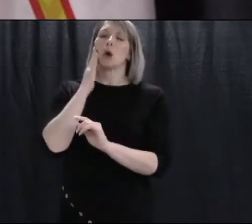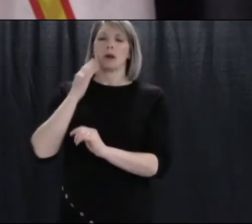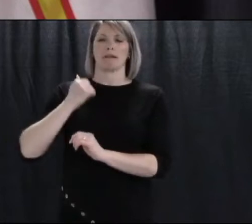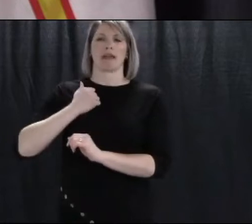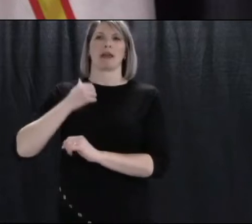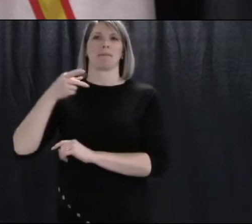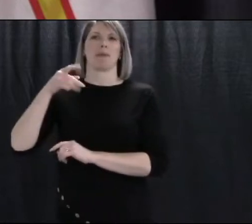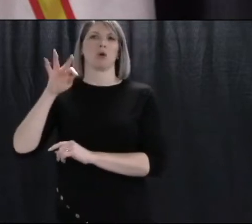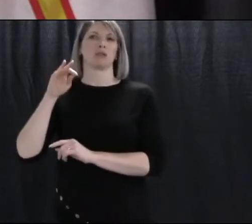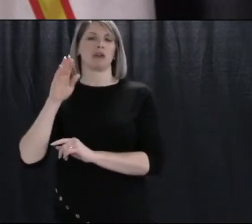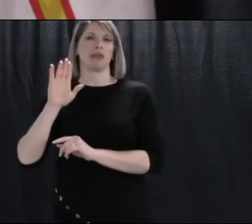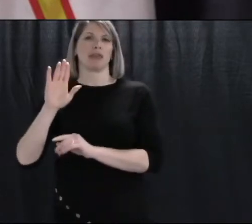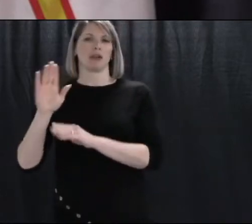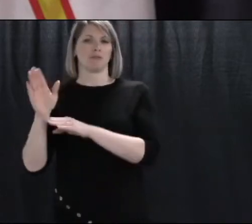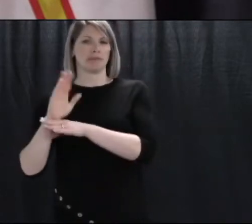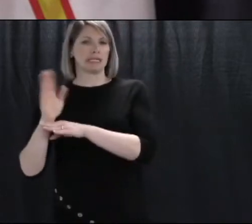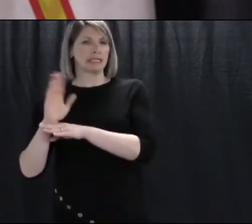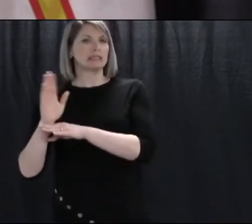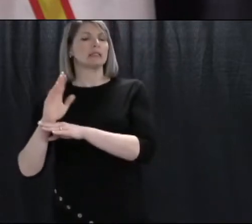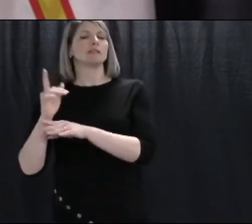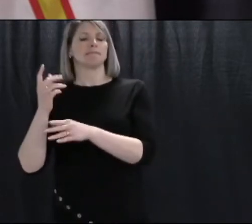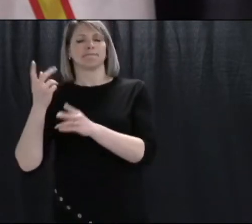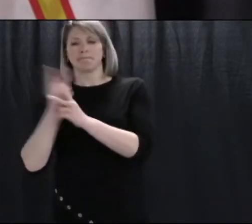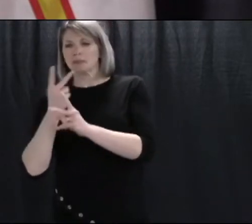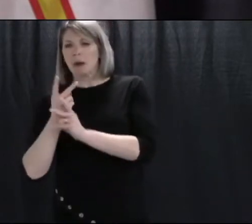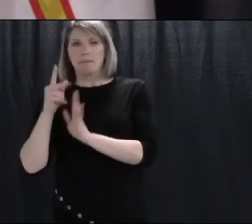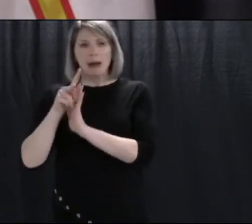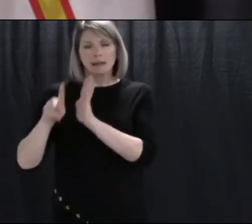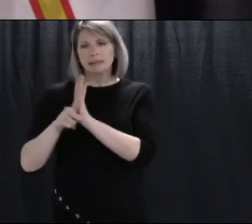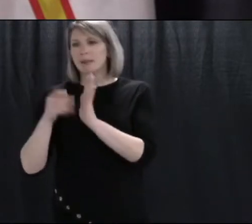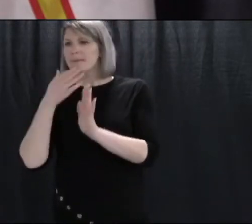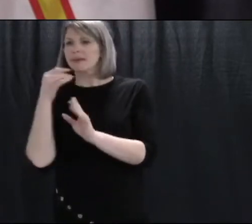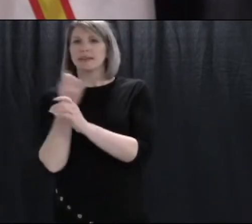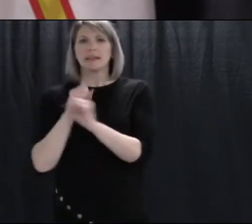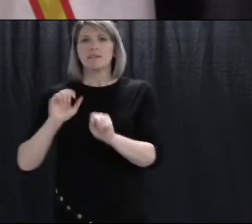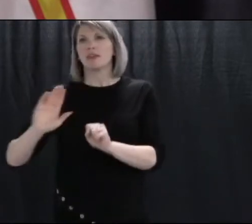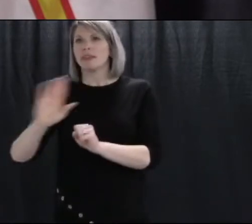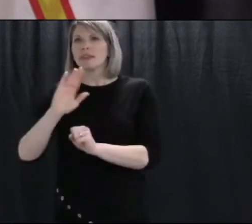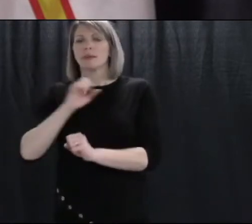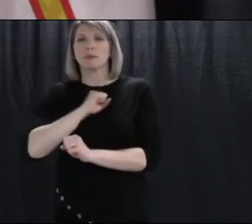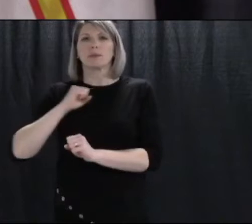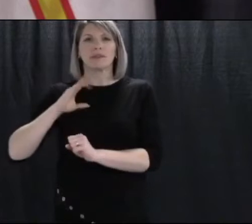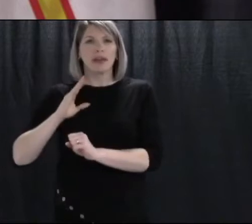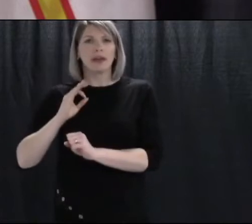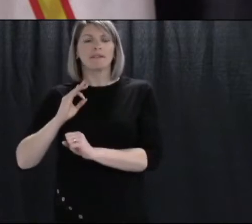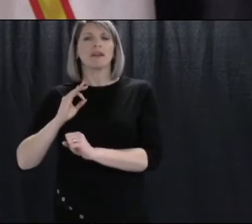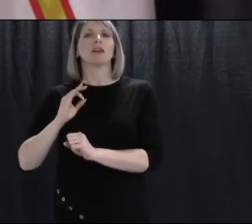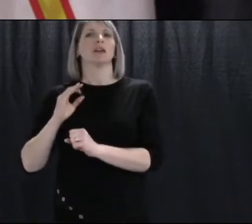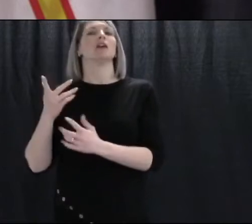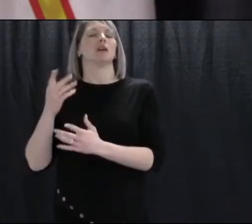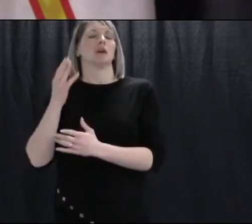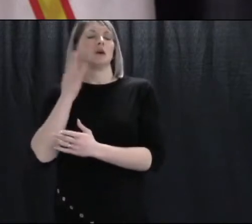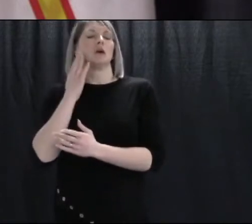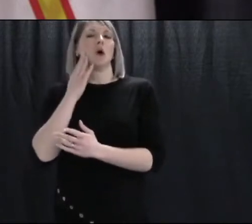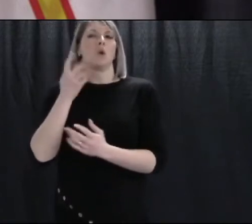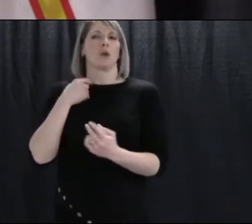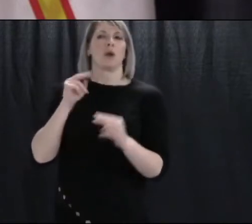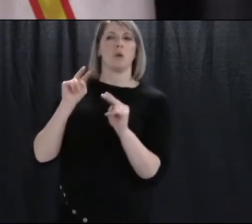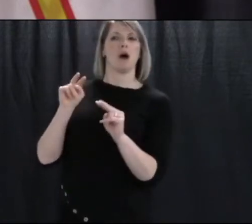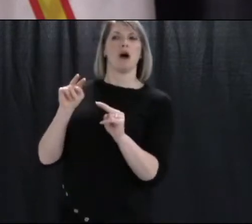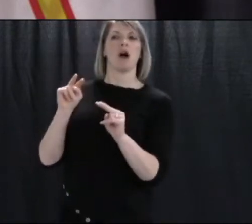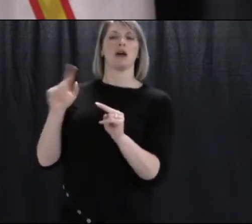could include, suspension of mail and so on. But right now, we're aware of the situation. We're monitoring this, and we're